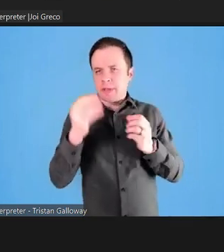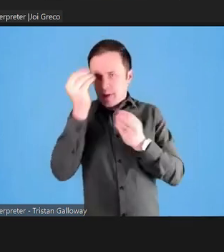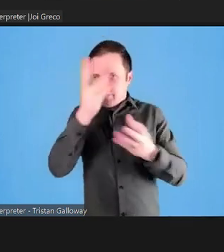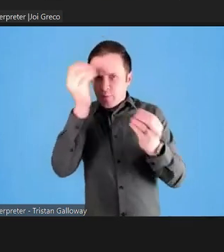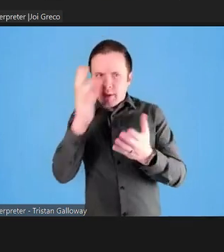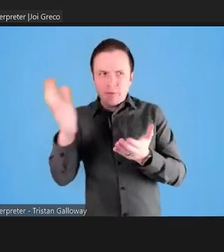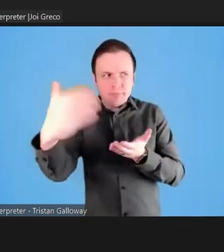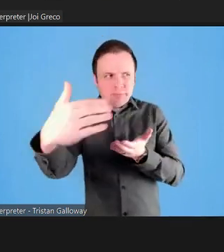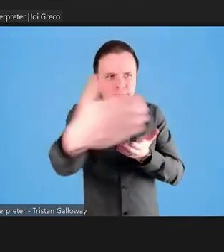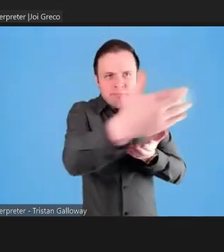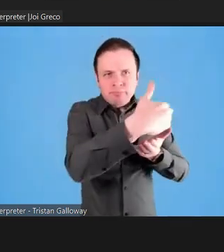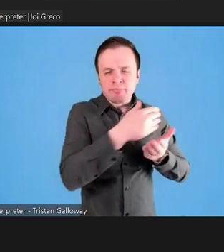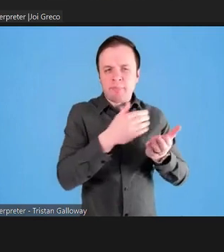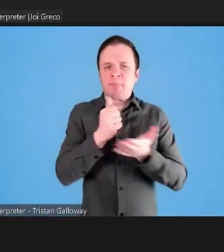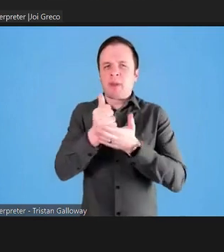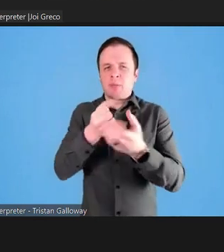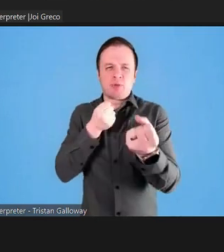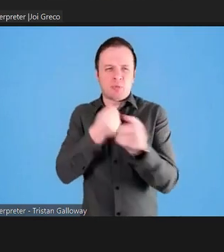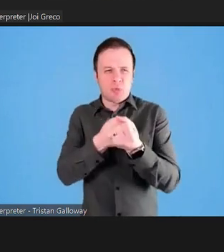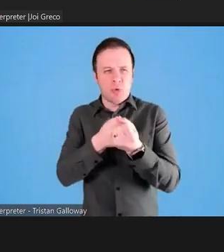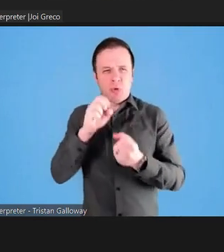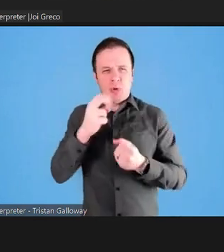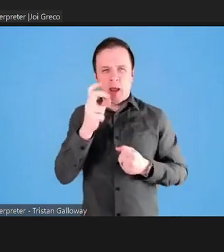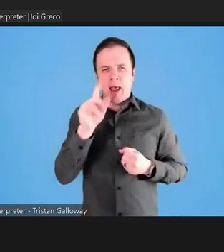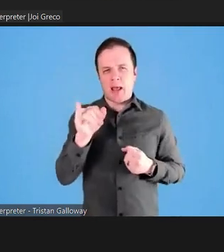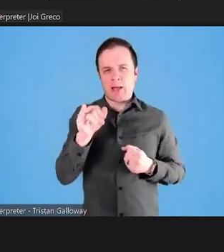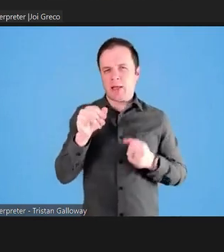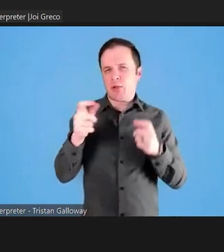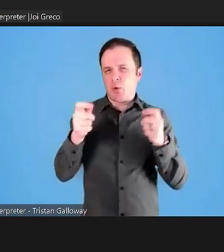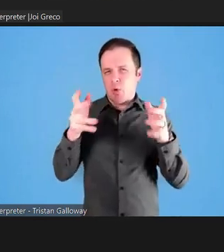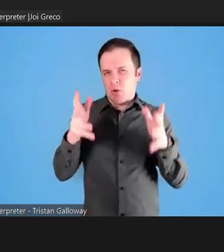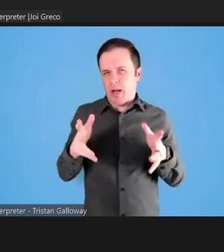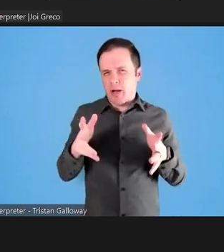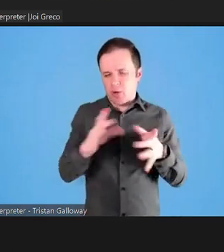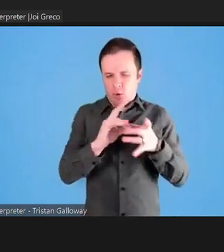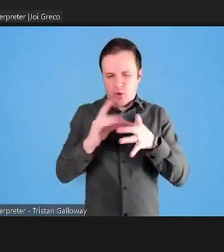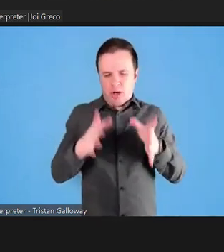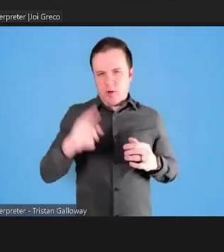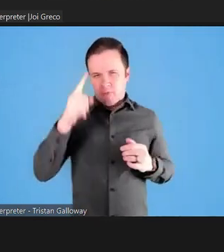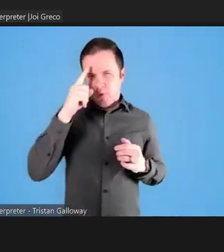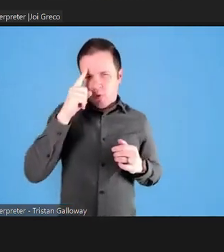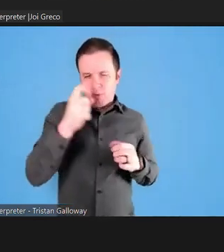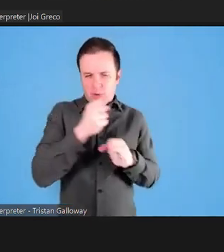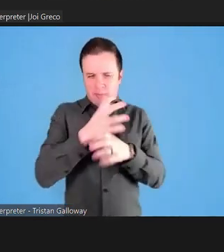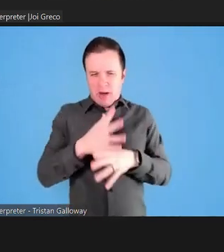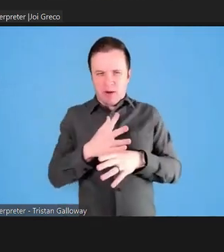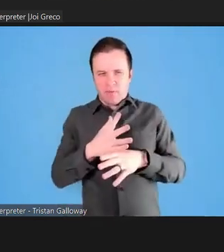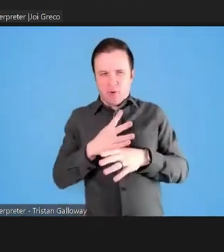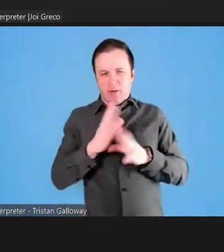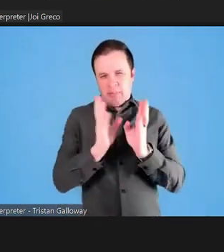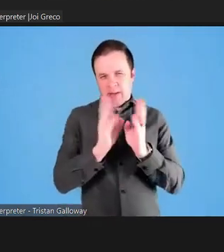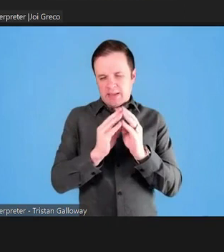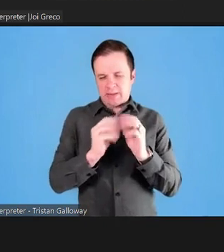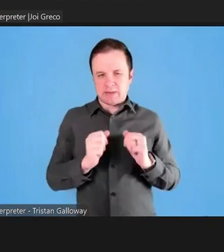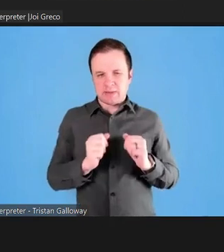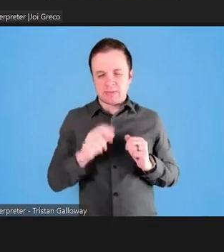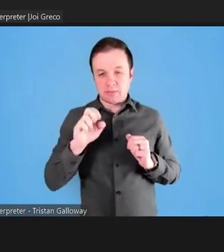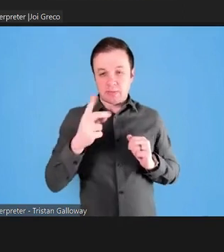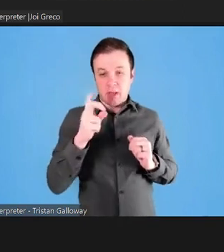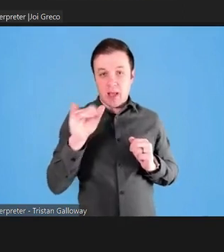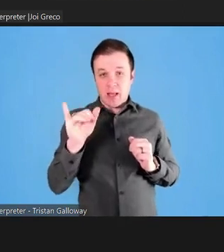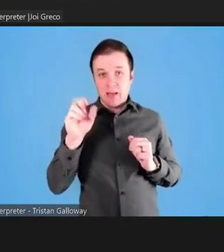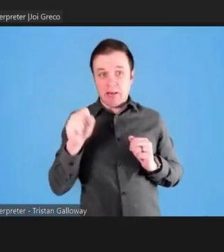help support the EHDI coordinator in preparation for the virtual meetings. Where the EHDI coordinator can make the